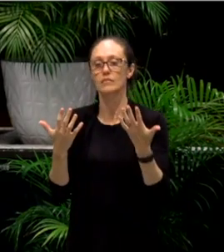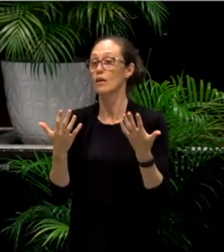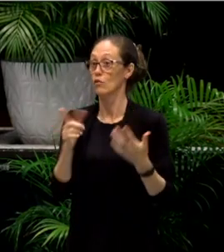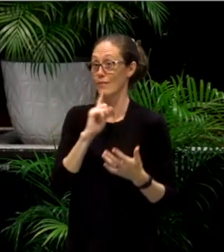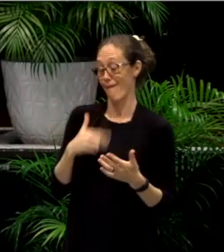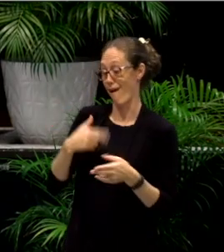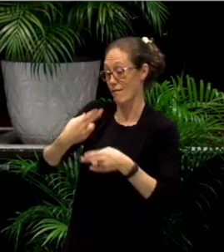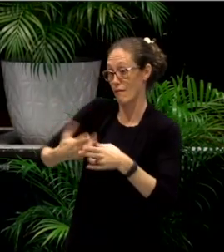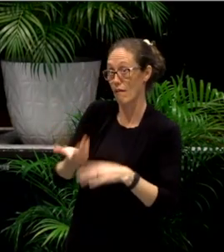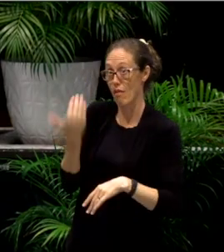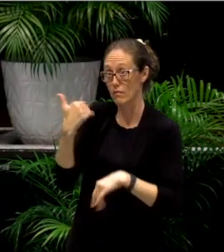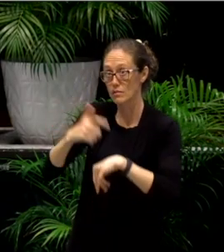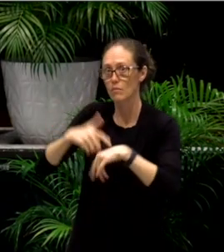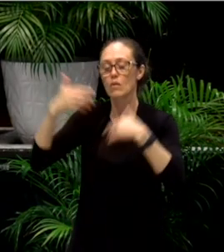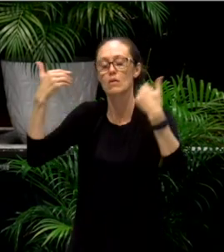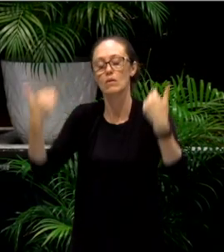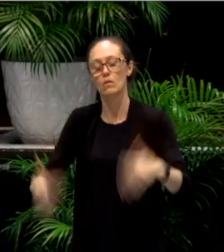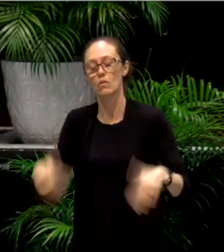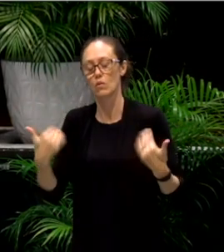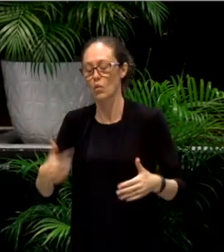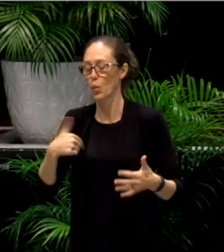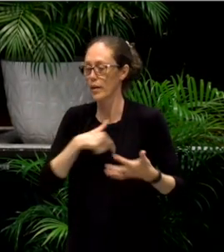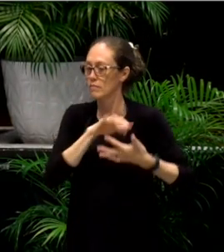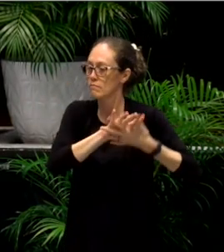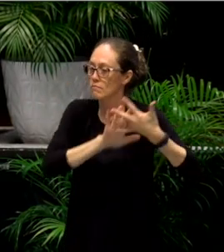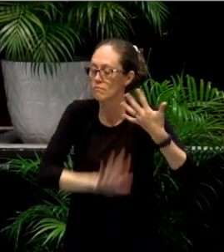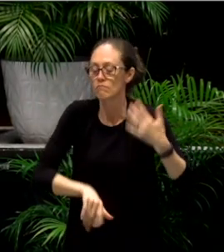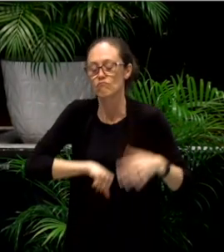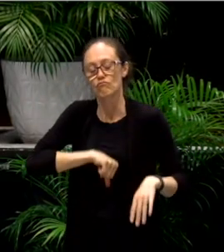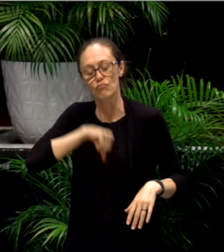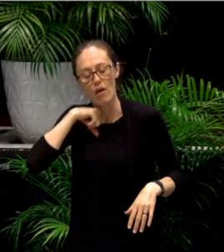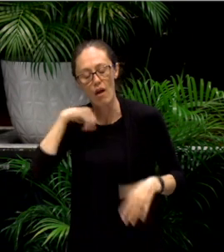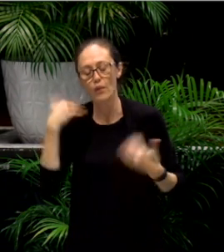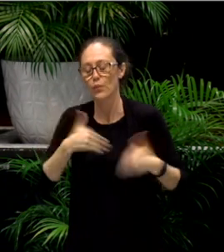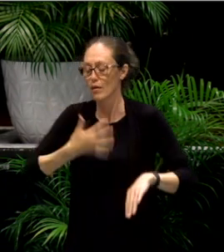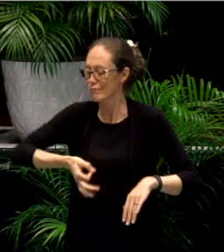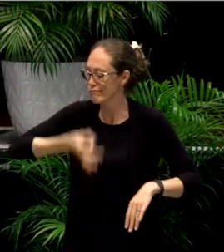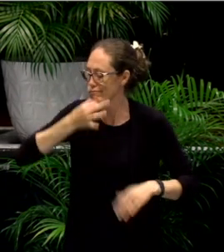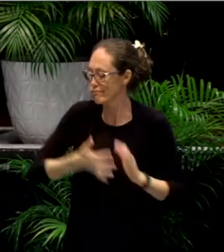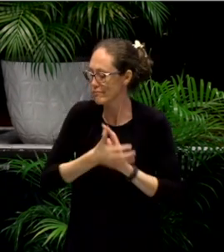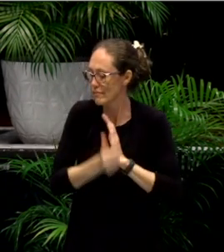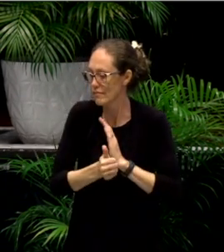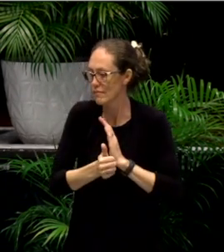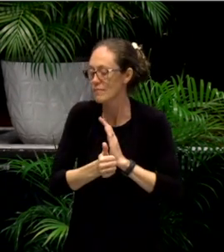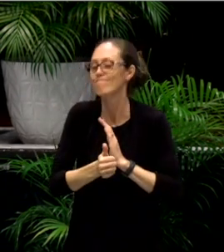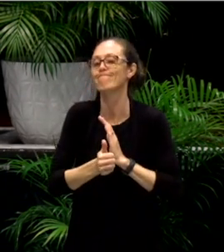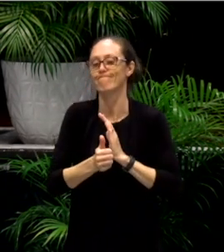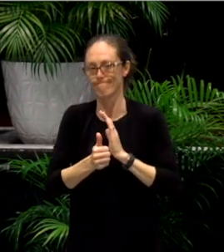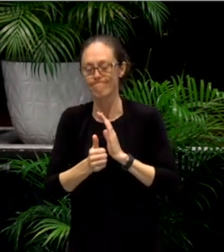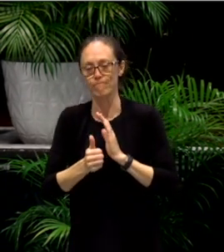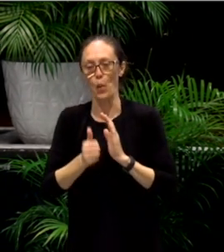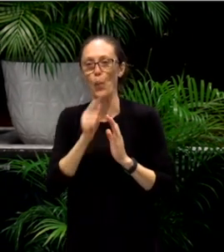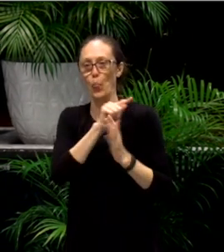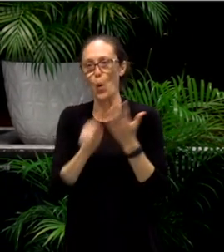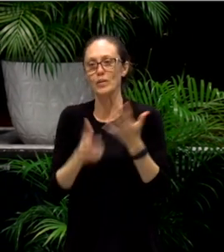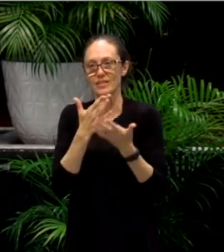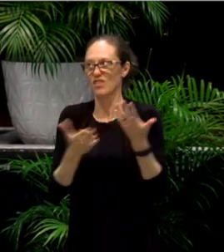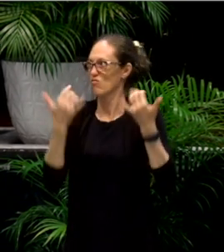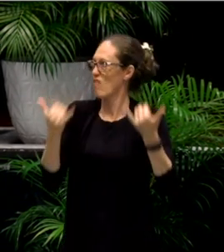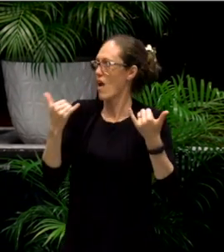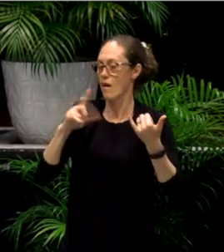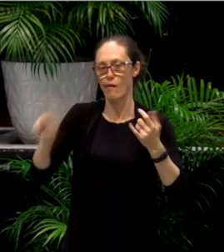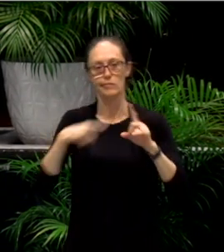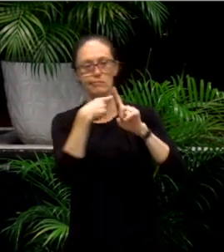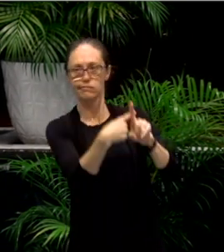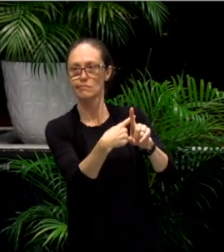last time, things we're incredibly proud of, things that we're incredibly good at, are particularly under challenge and attack at